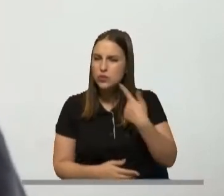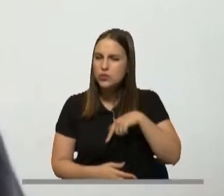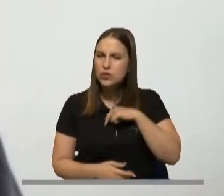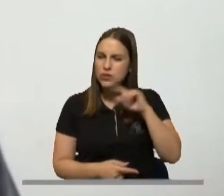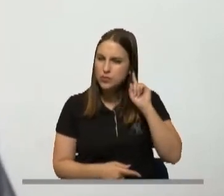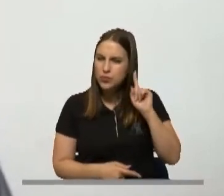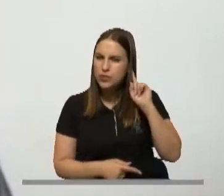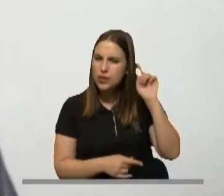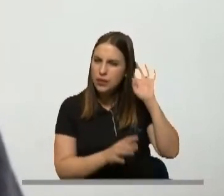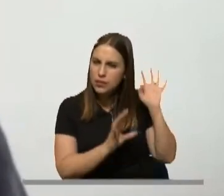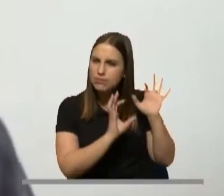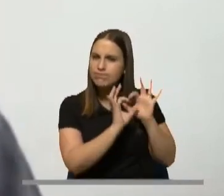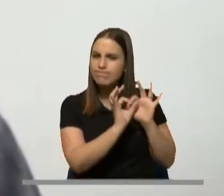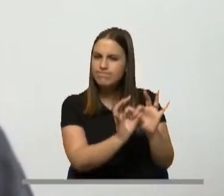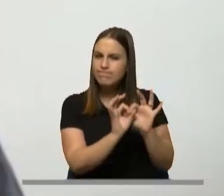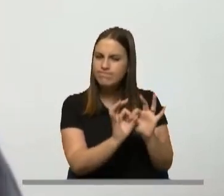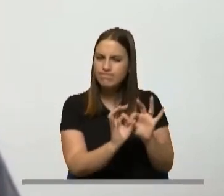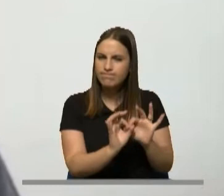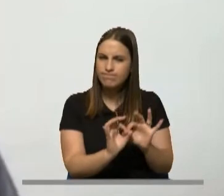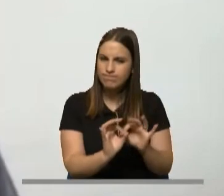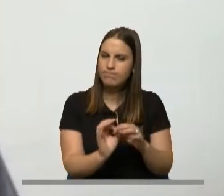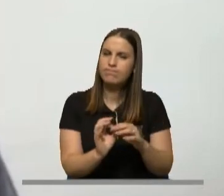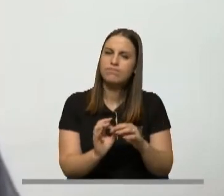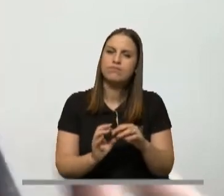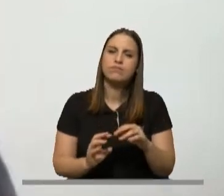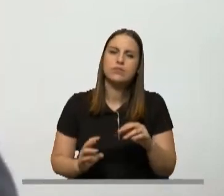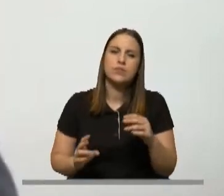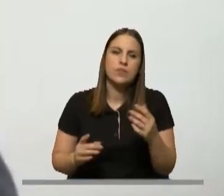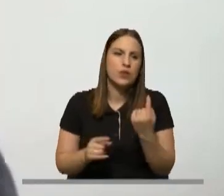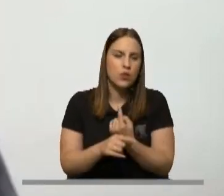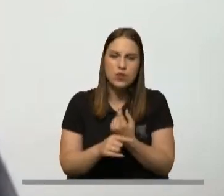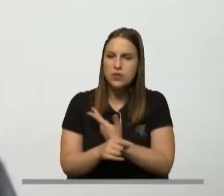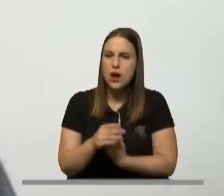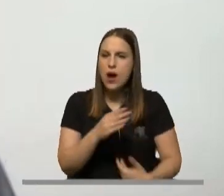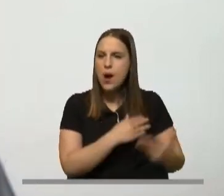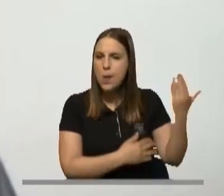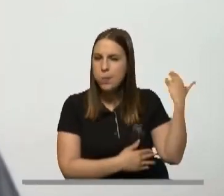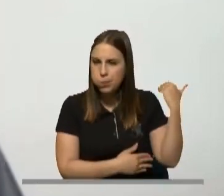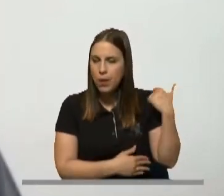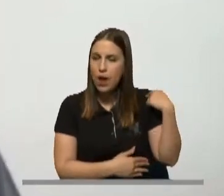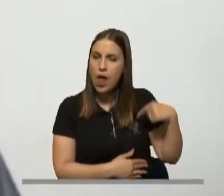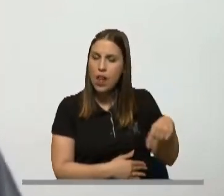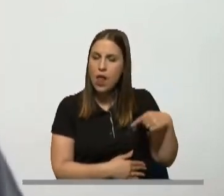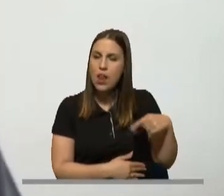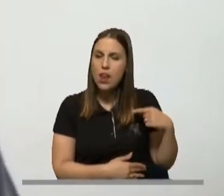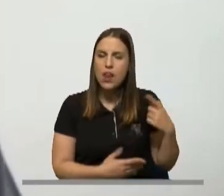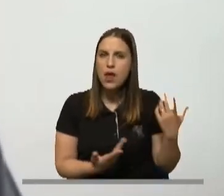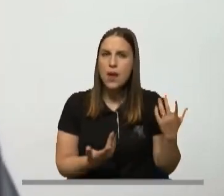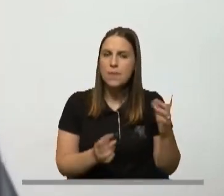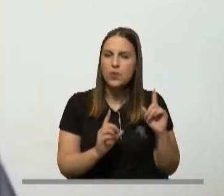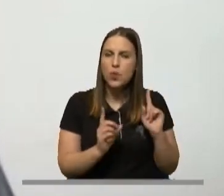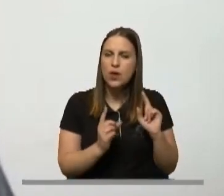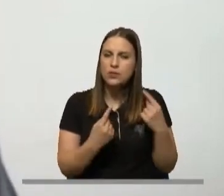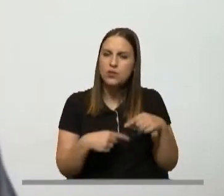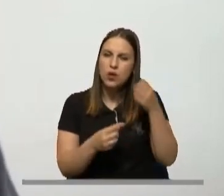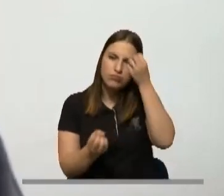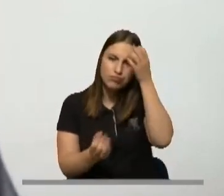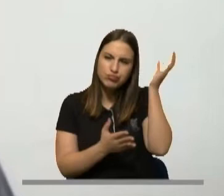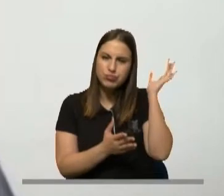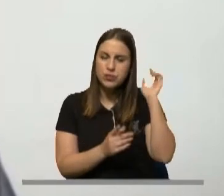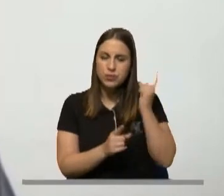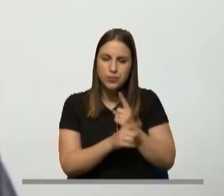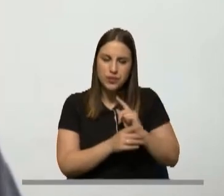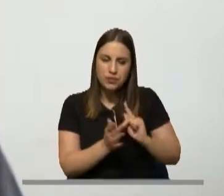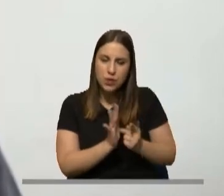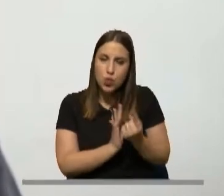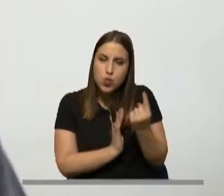of the metaphor of a parliament of artifacts, because there is not just one single